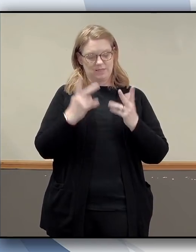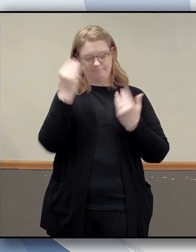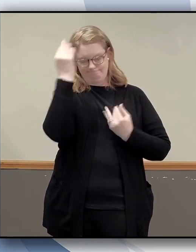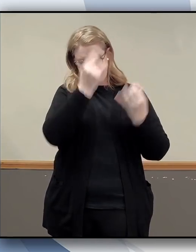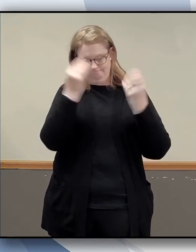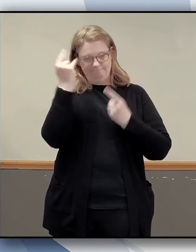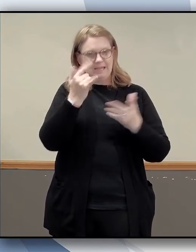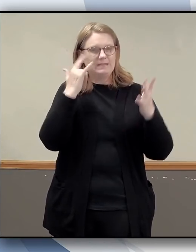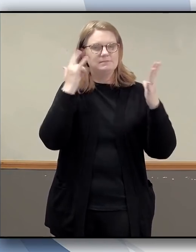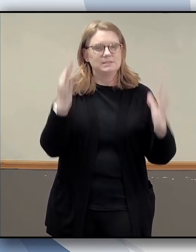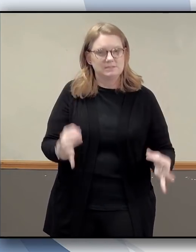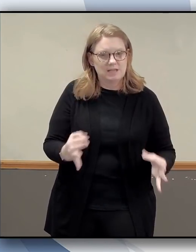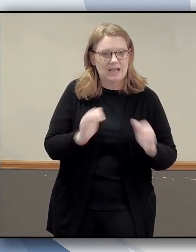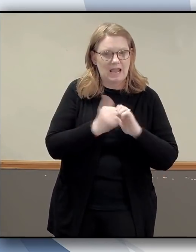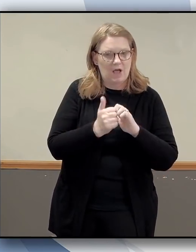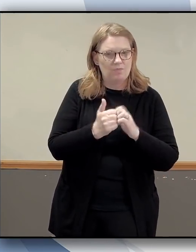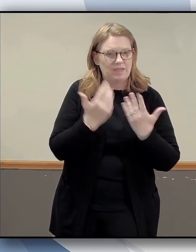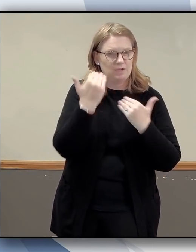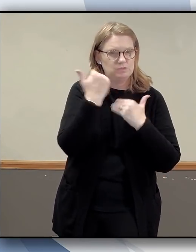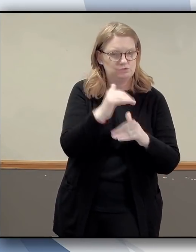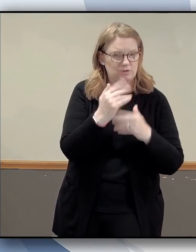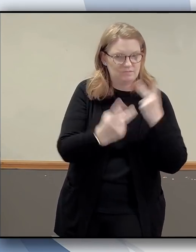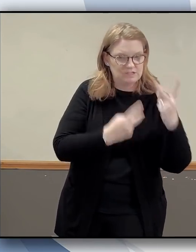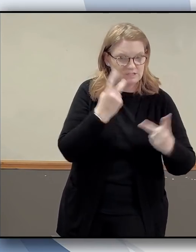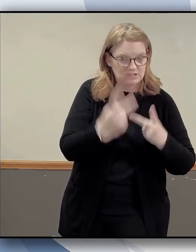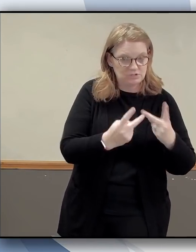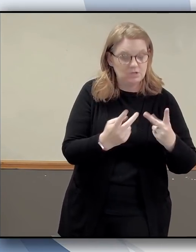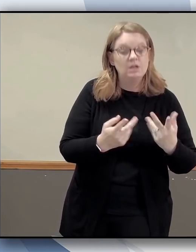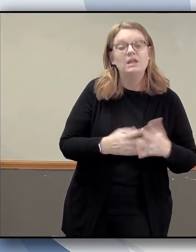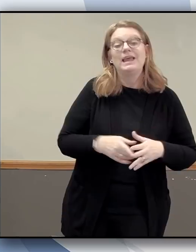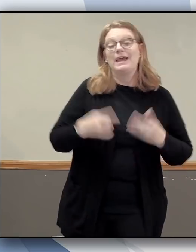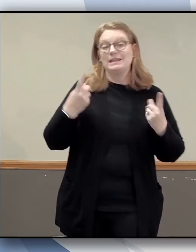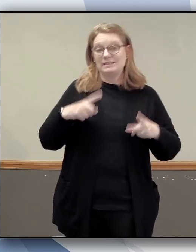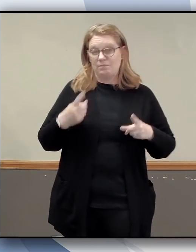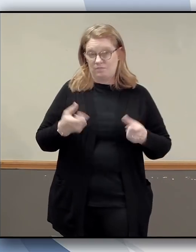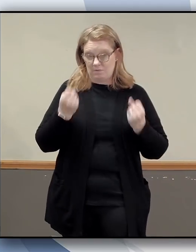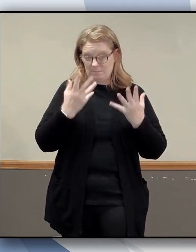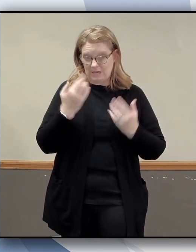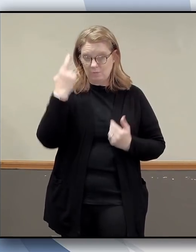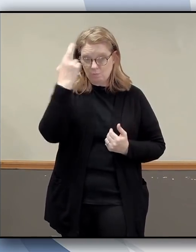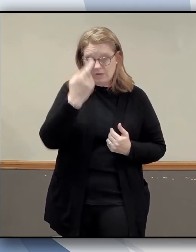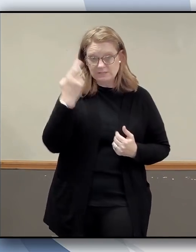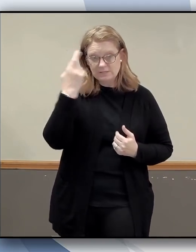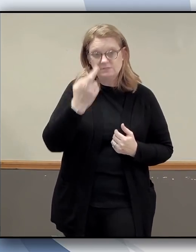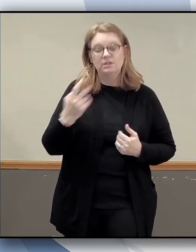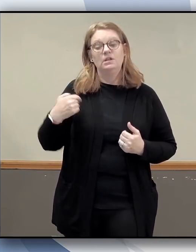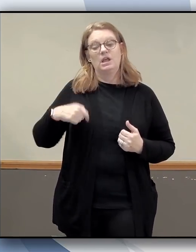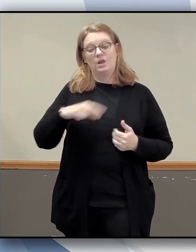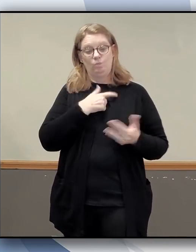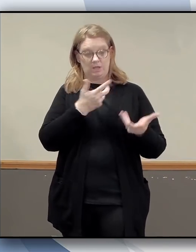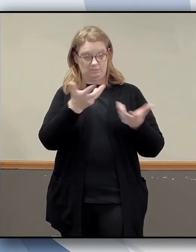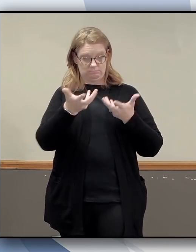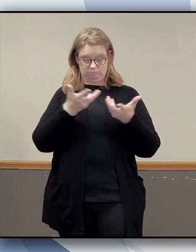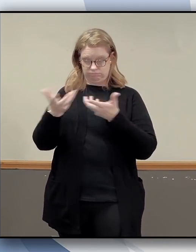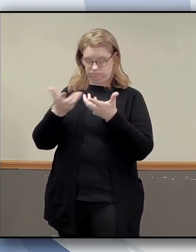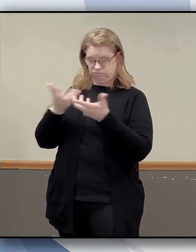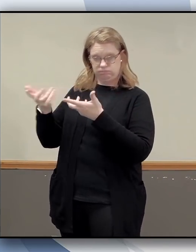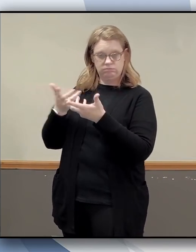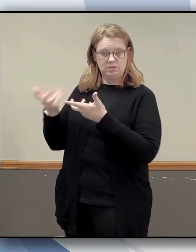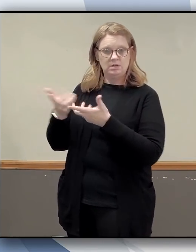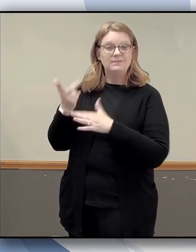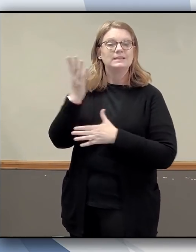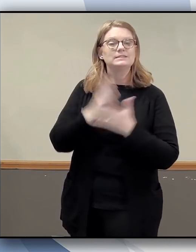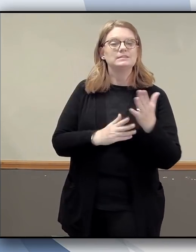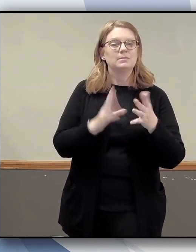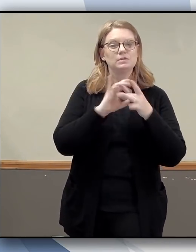visitation. And they're doing that for a number of reasons, and we work with them on a regular basis, but some of it is related to